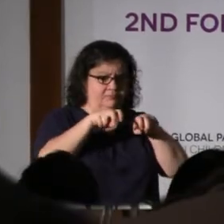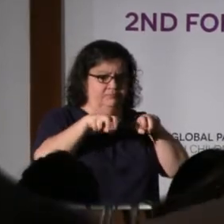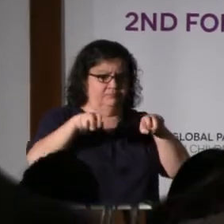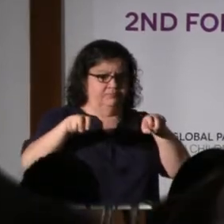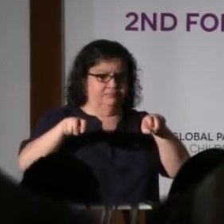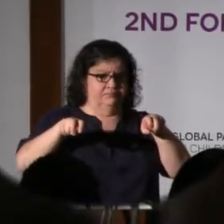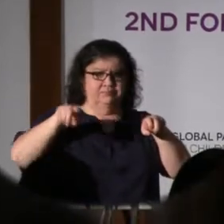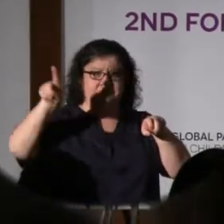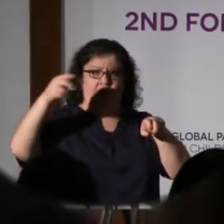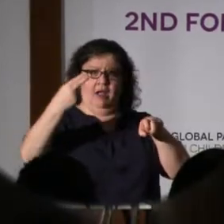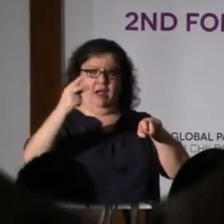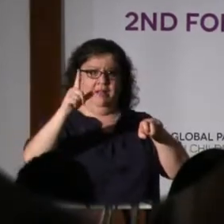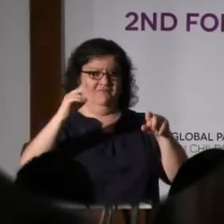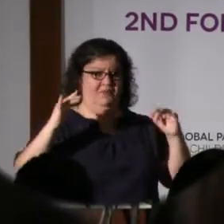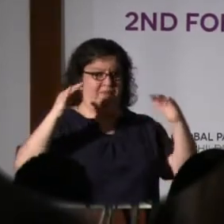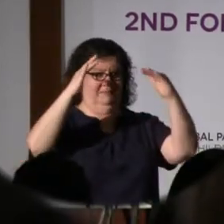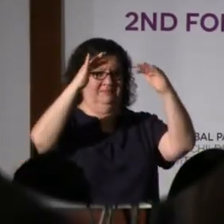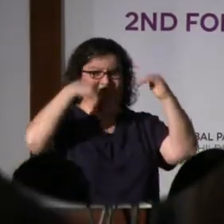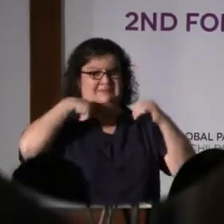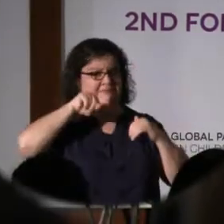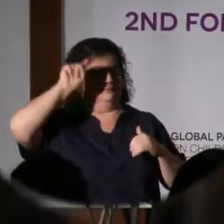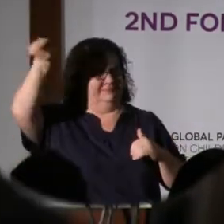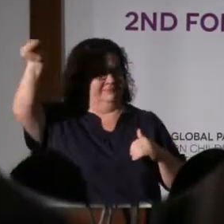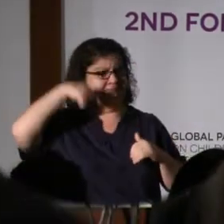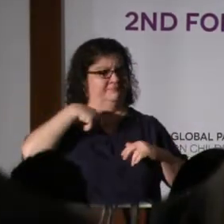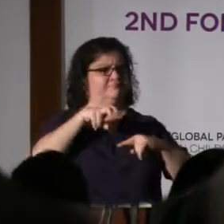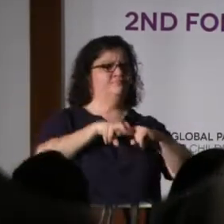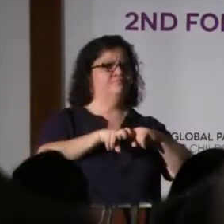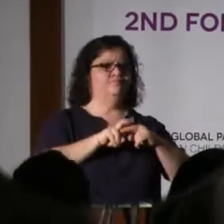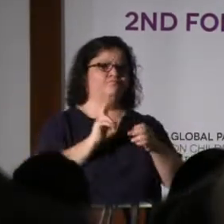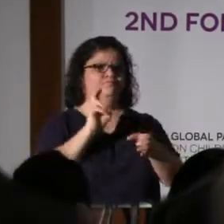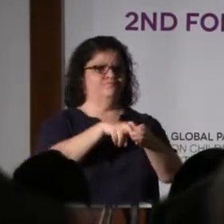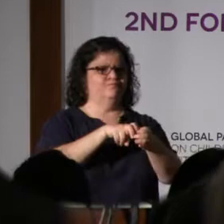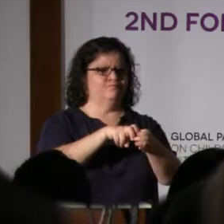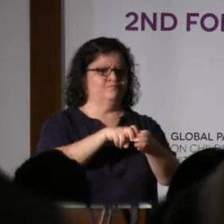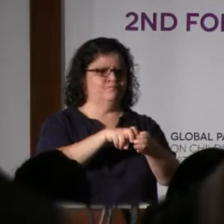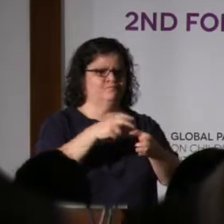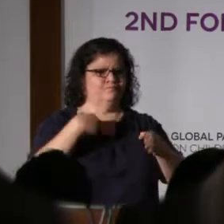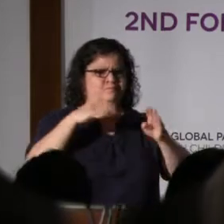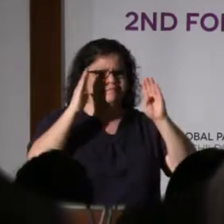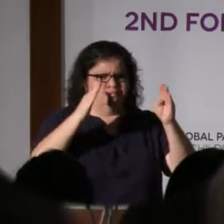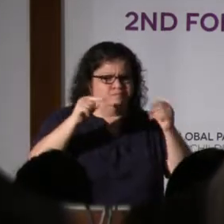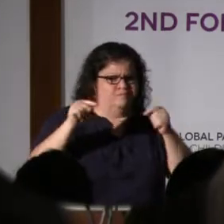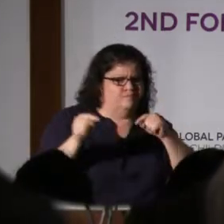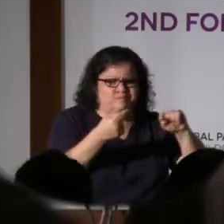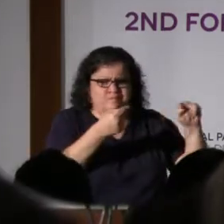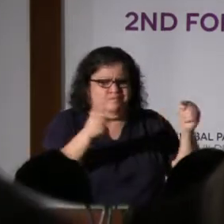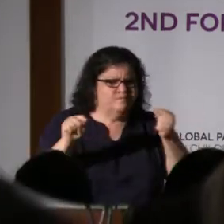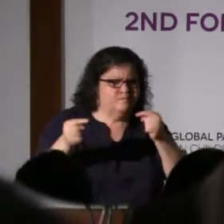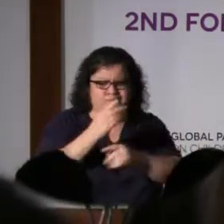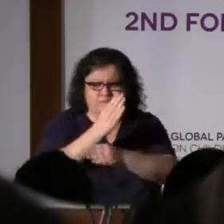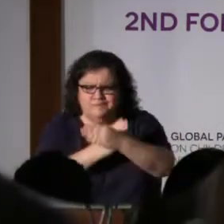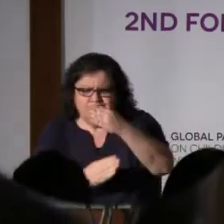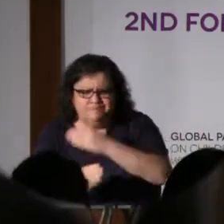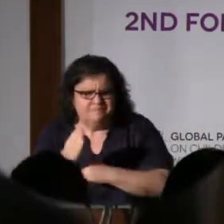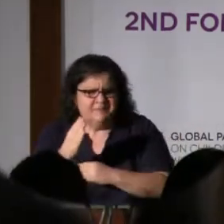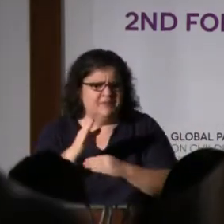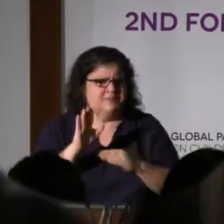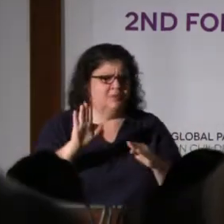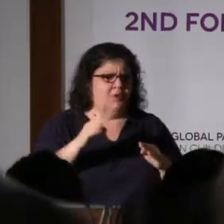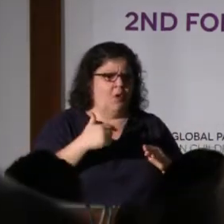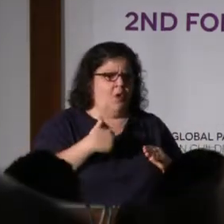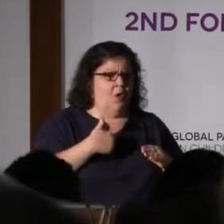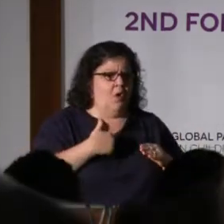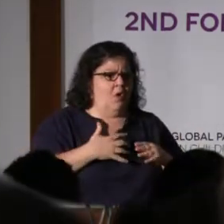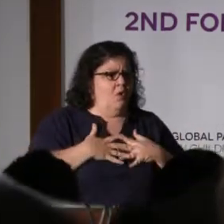high-level event meeting on disability. And it was really delightful to hear so many